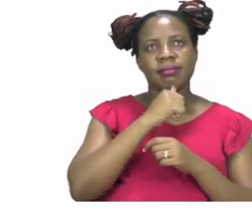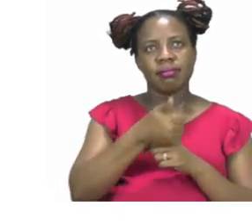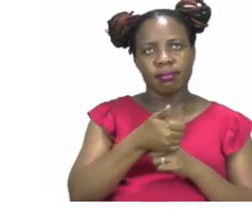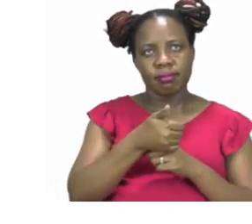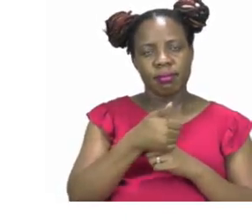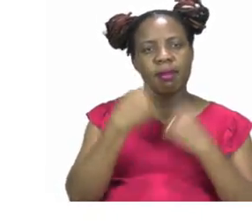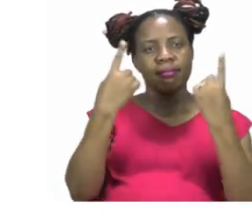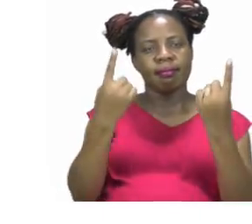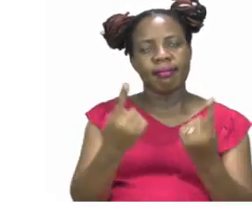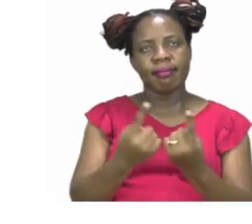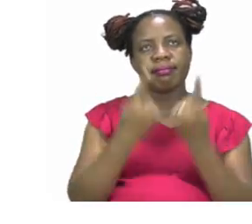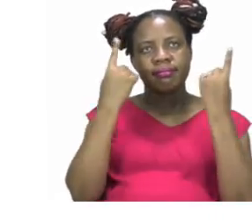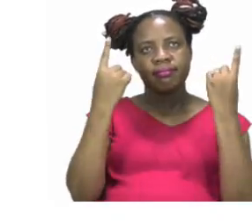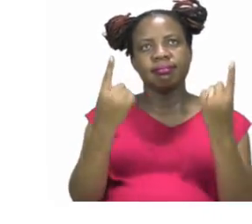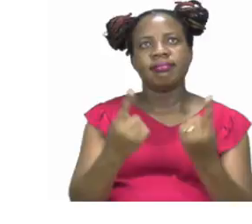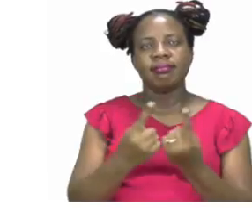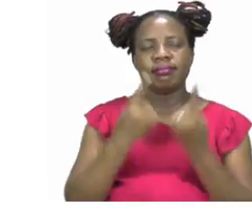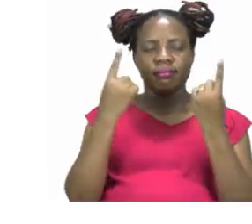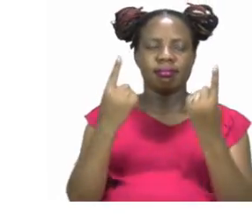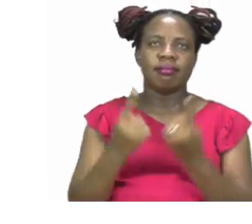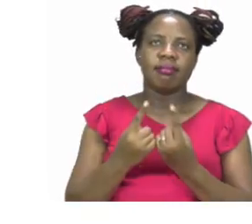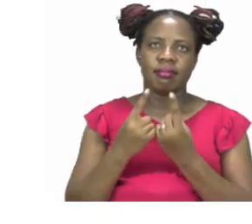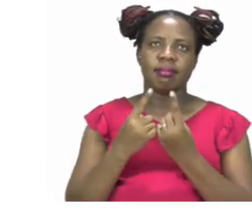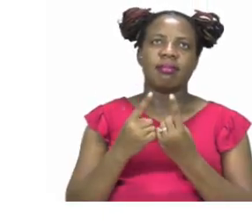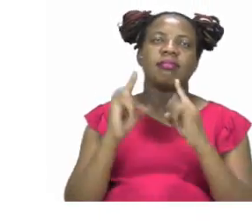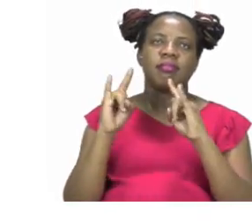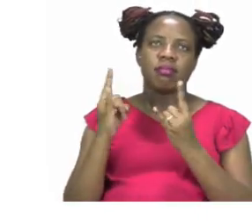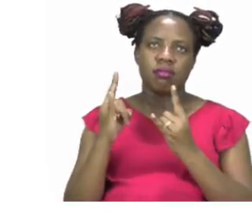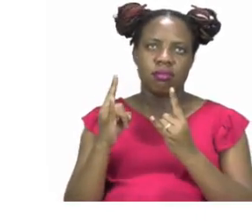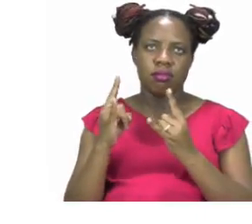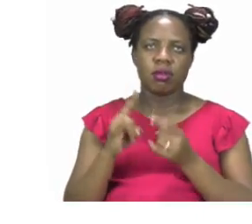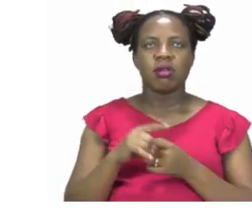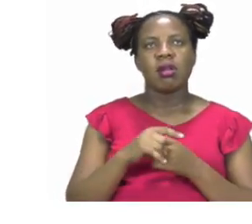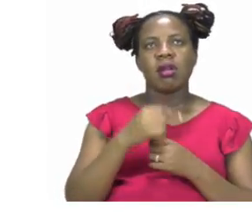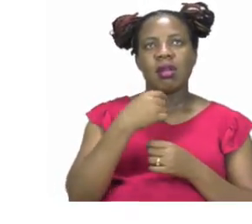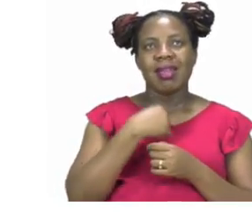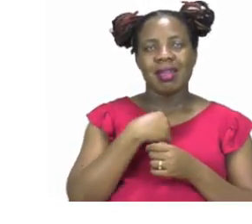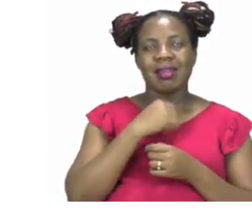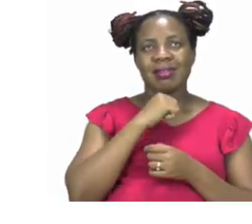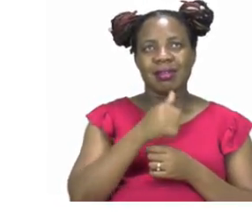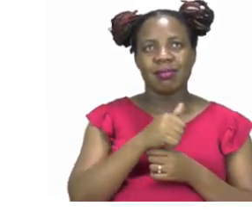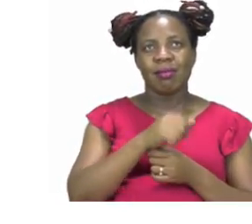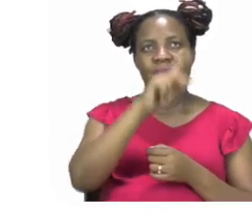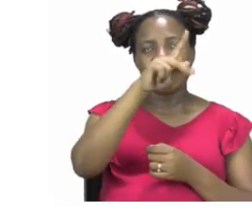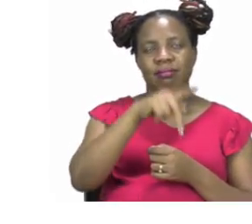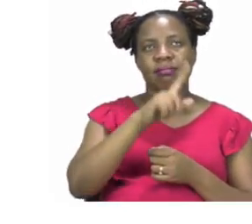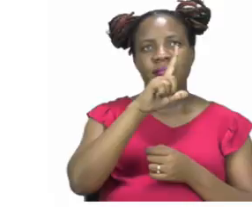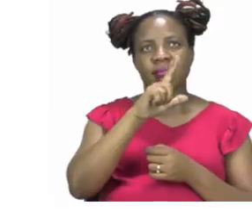remember everyone, when we talk about the present continuous tense, it means that it is what you